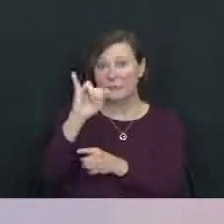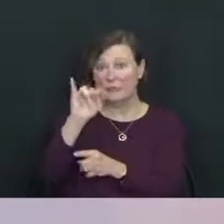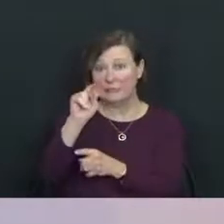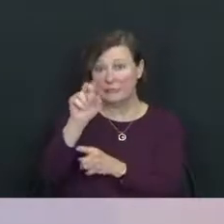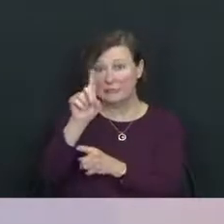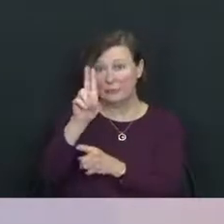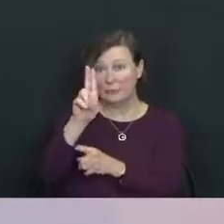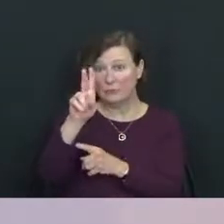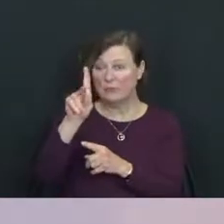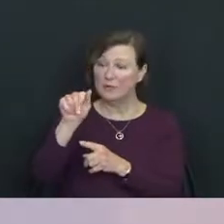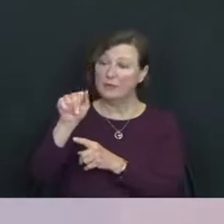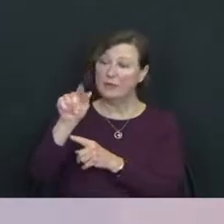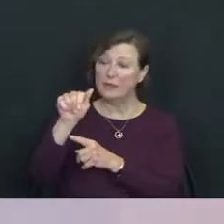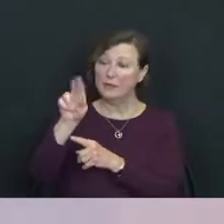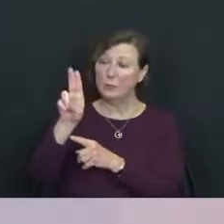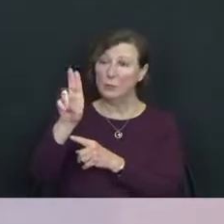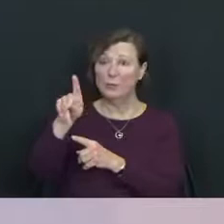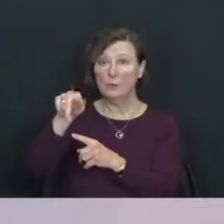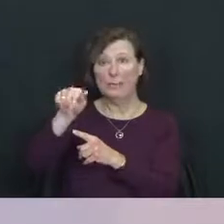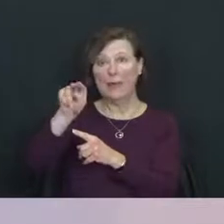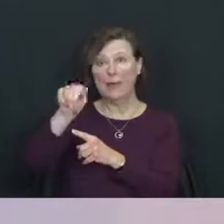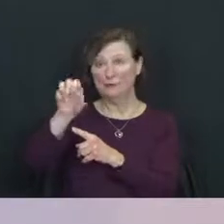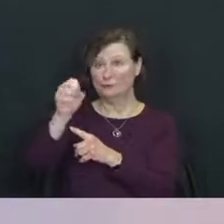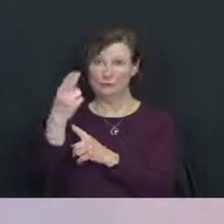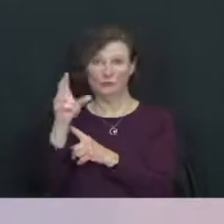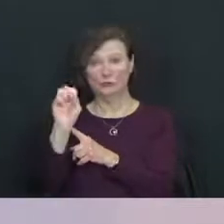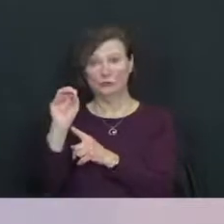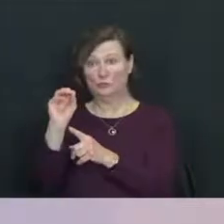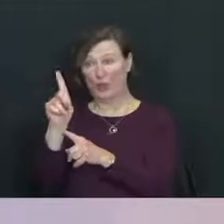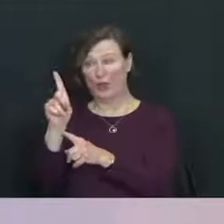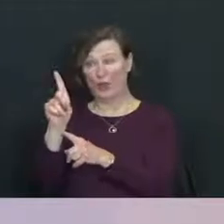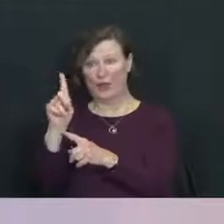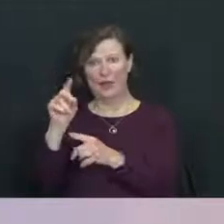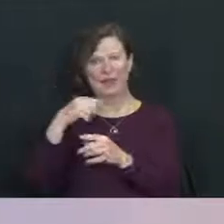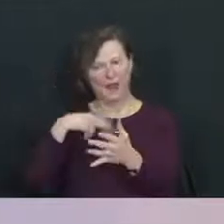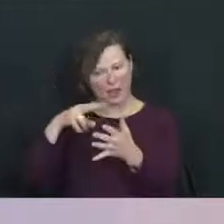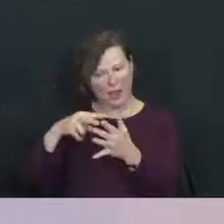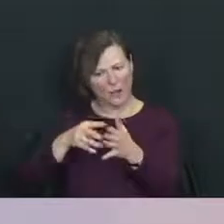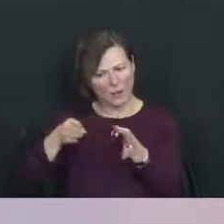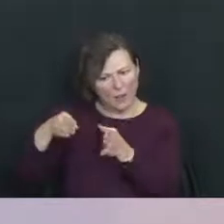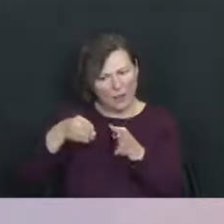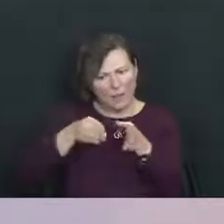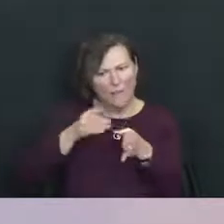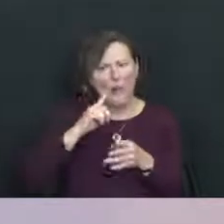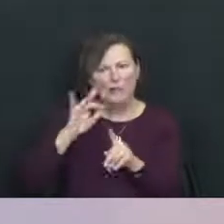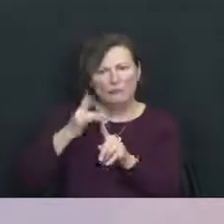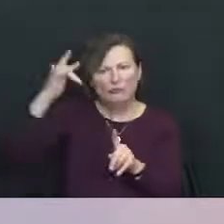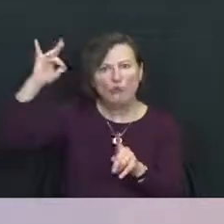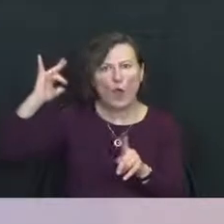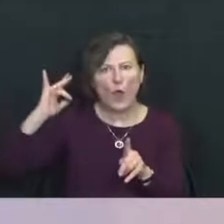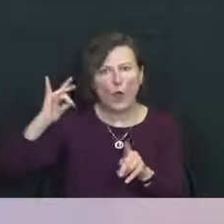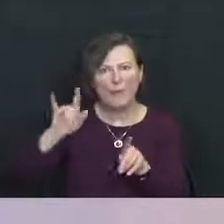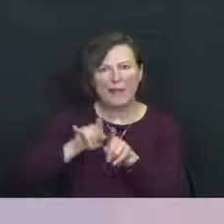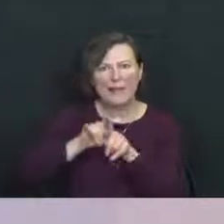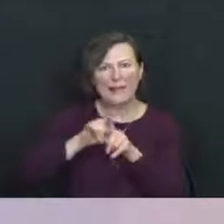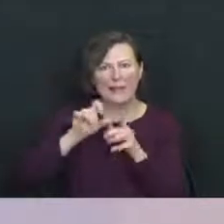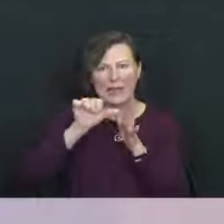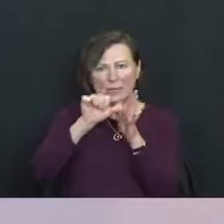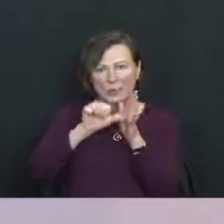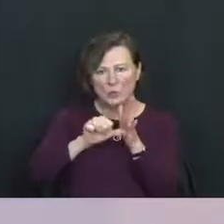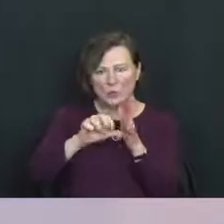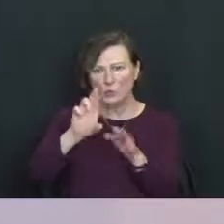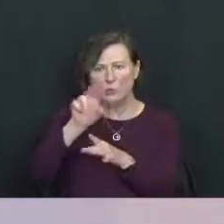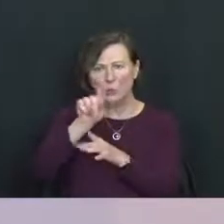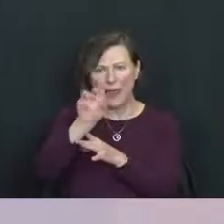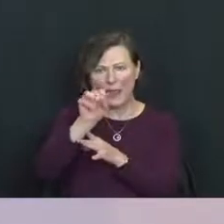Katha Upanishad, I read that the path is sharp, like a razor's edge, the sages say,